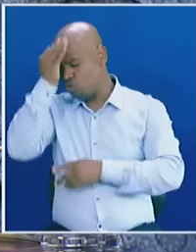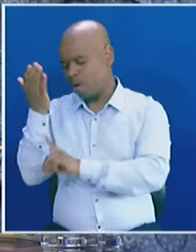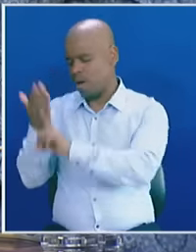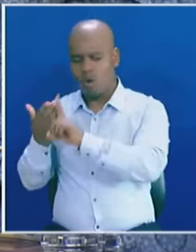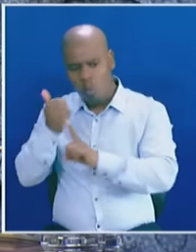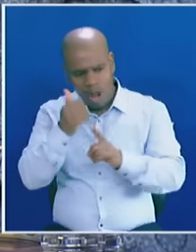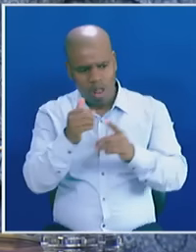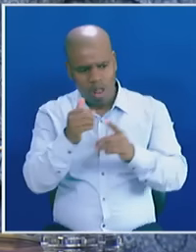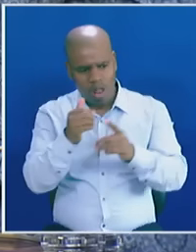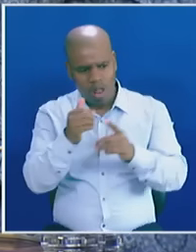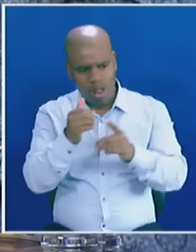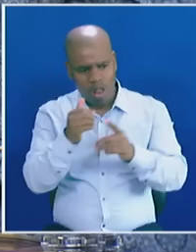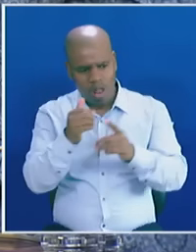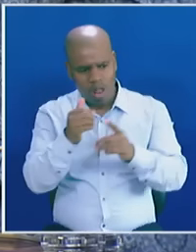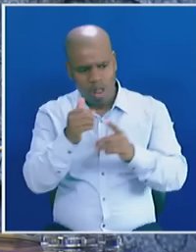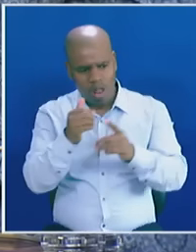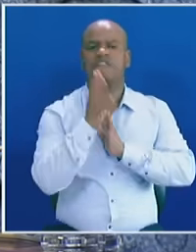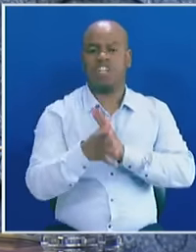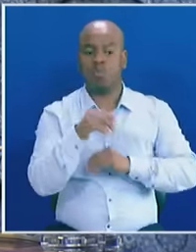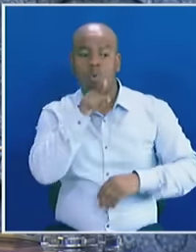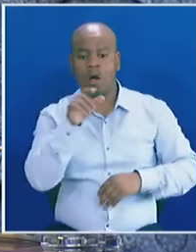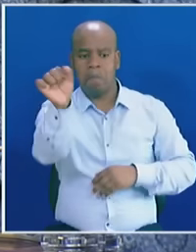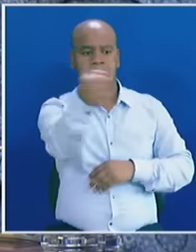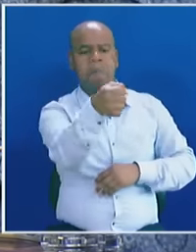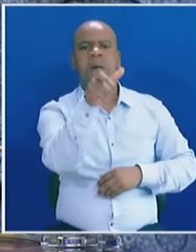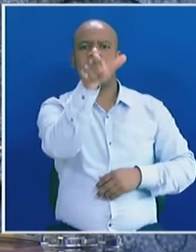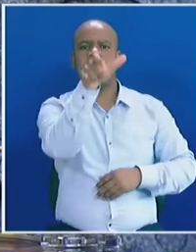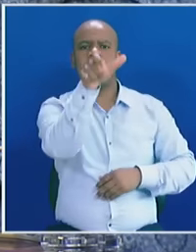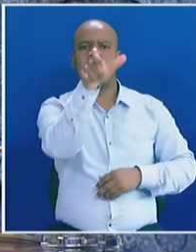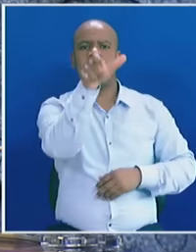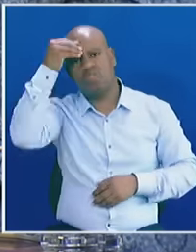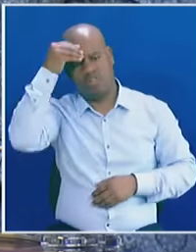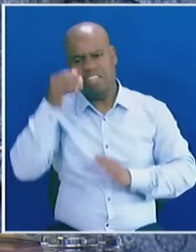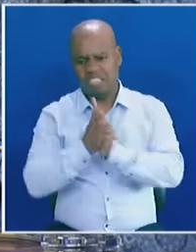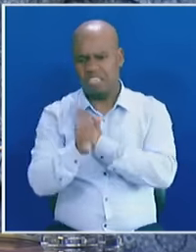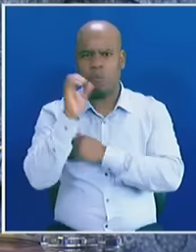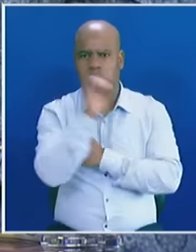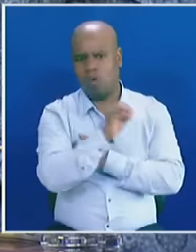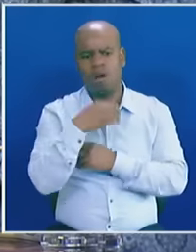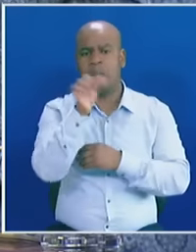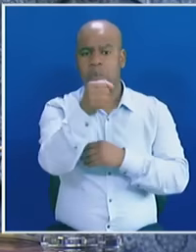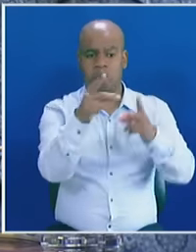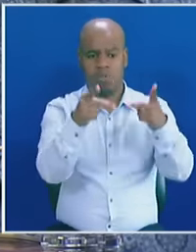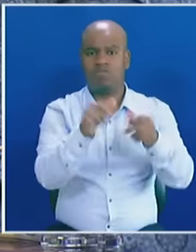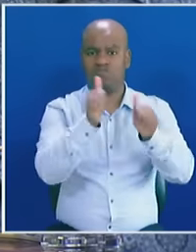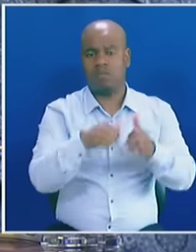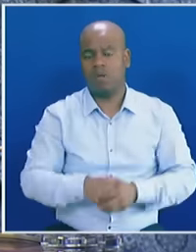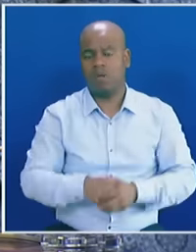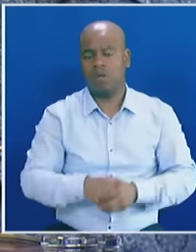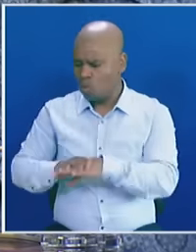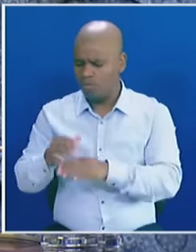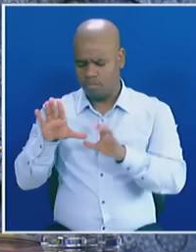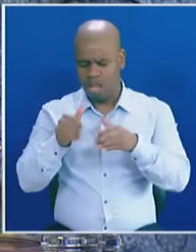to incompetent persons. It is so bad that the state security agencies sometimes rely on the EFF to learn about